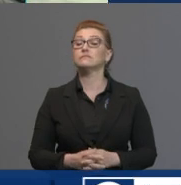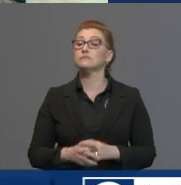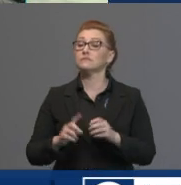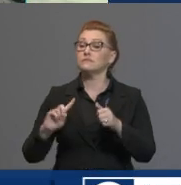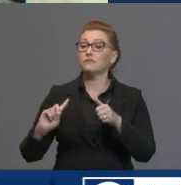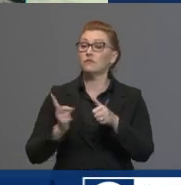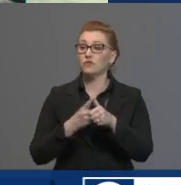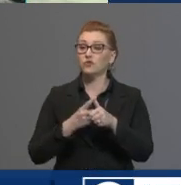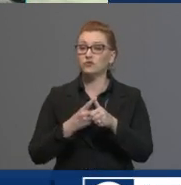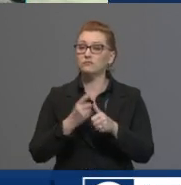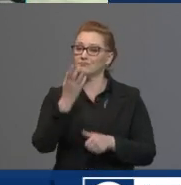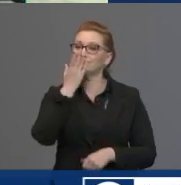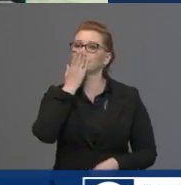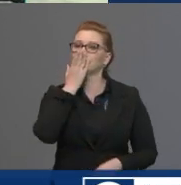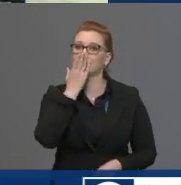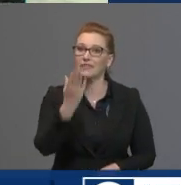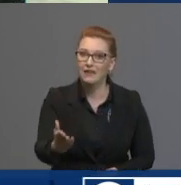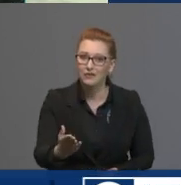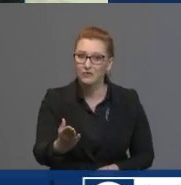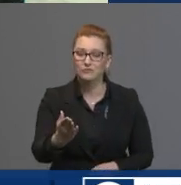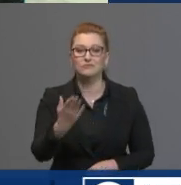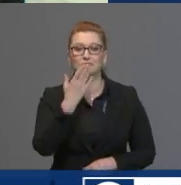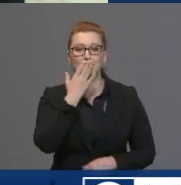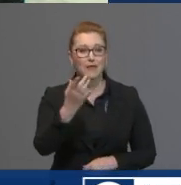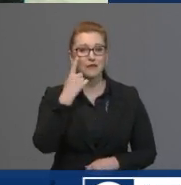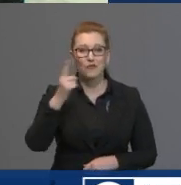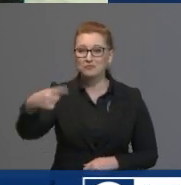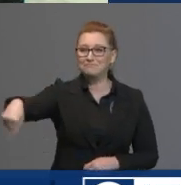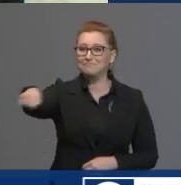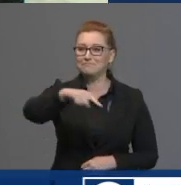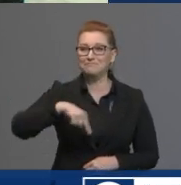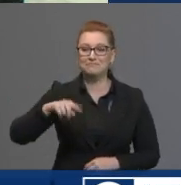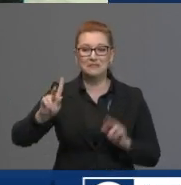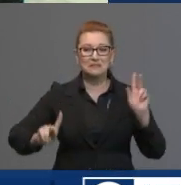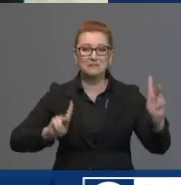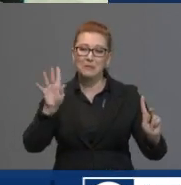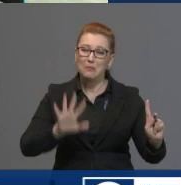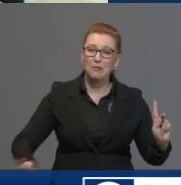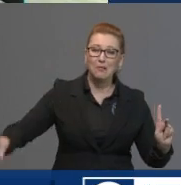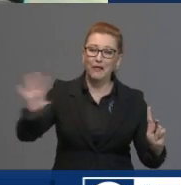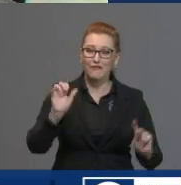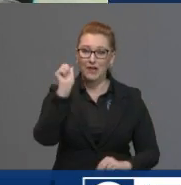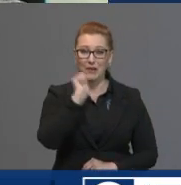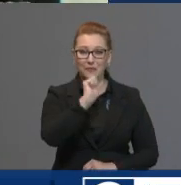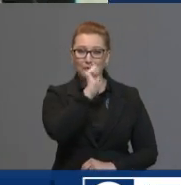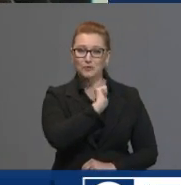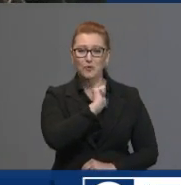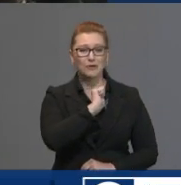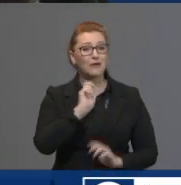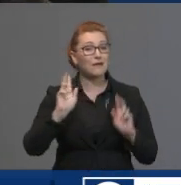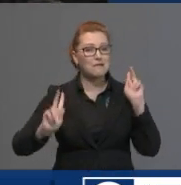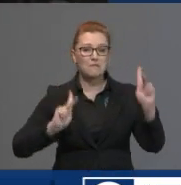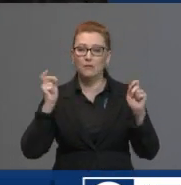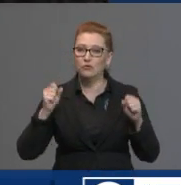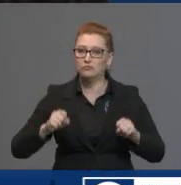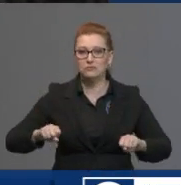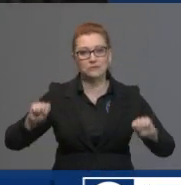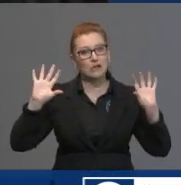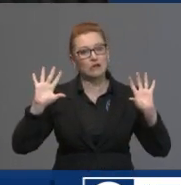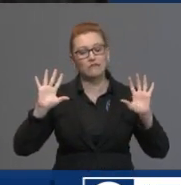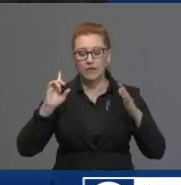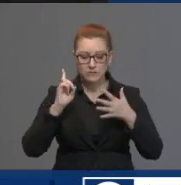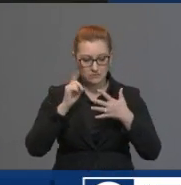begin by just again saying thank you to Arizonans. There's been a lot of sacrifice over the last